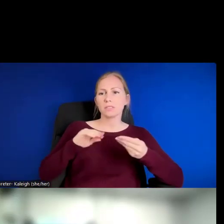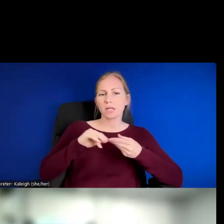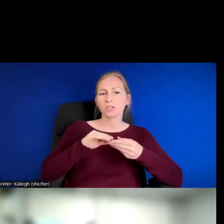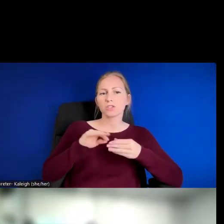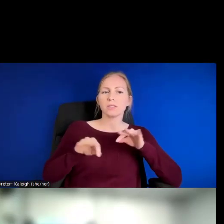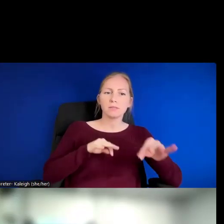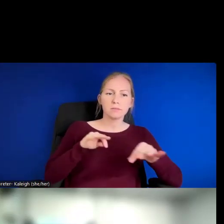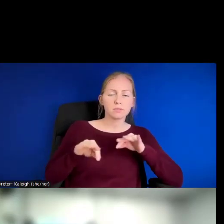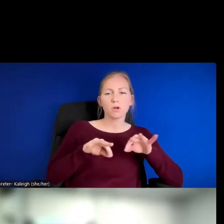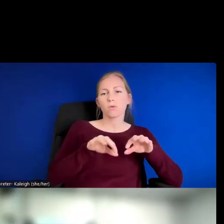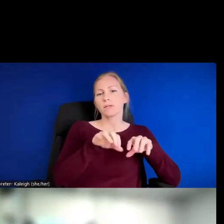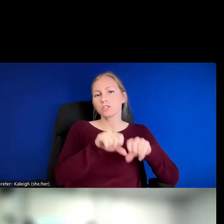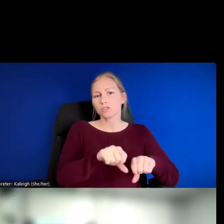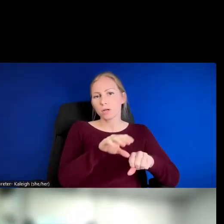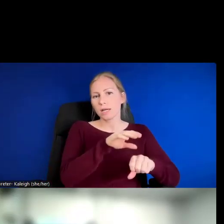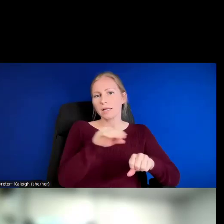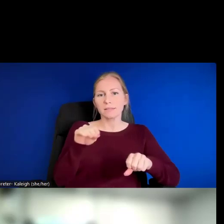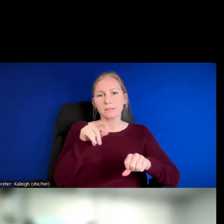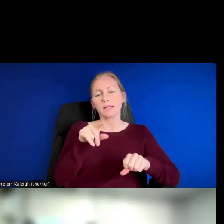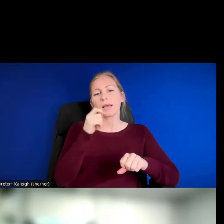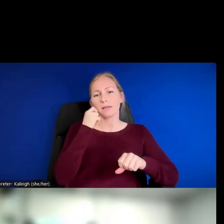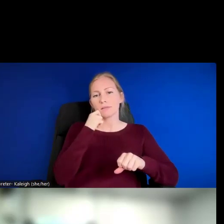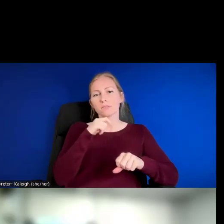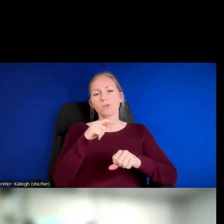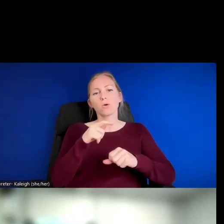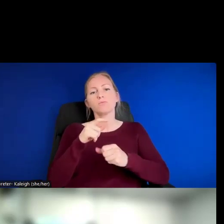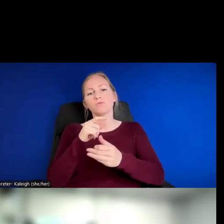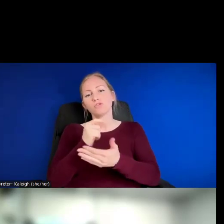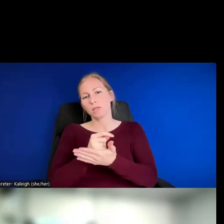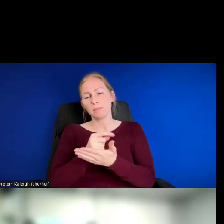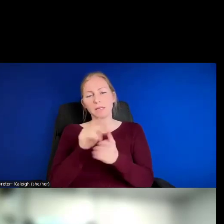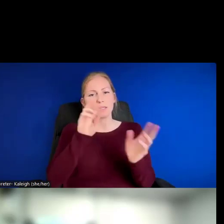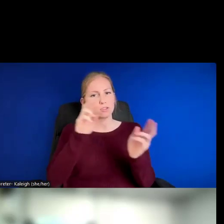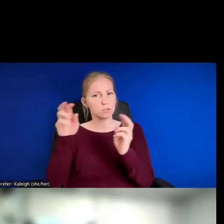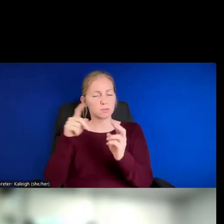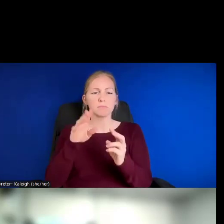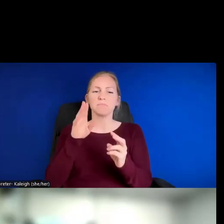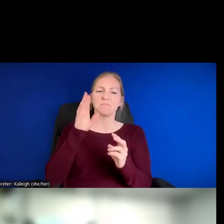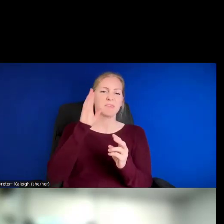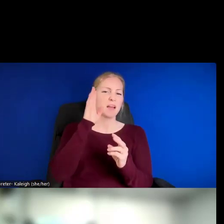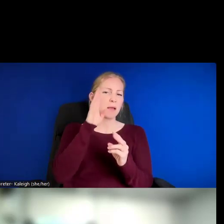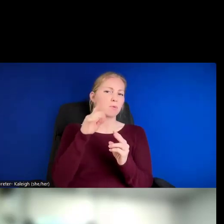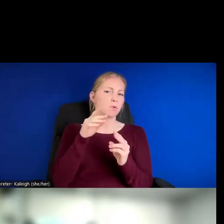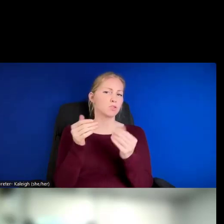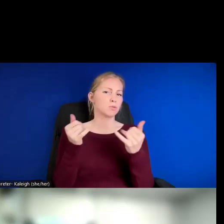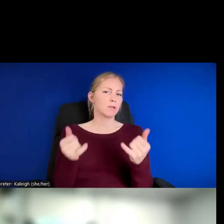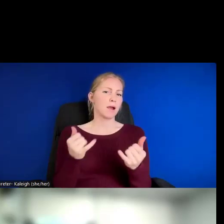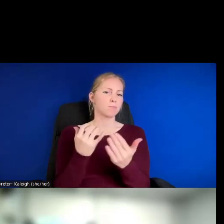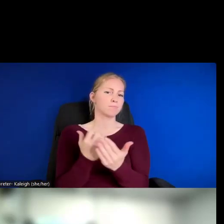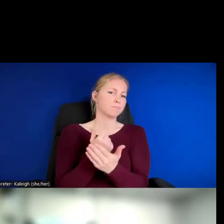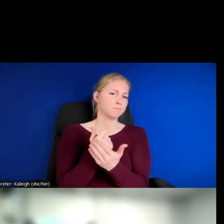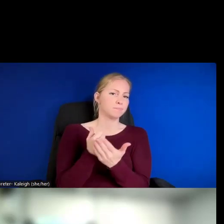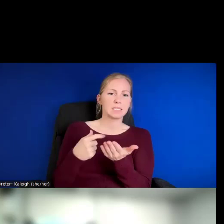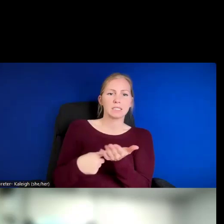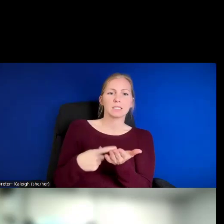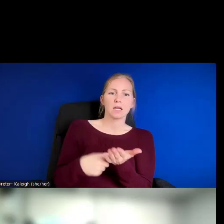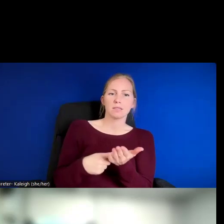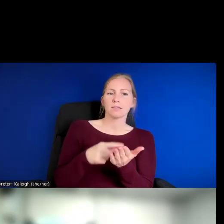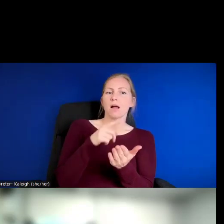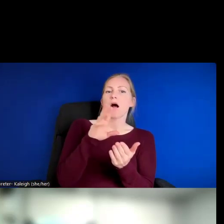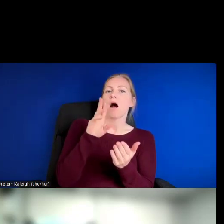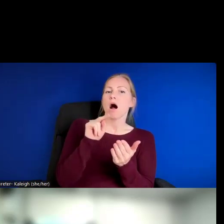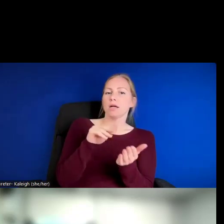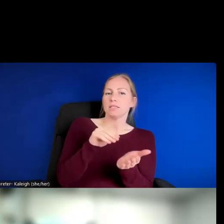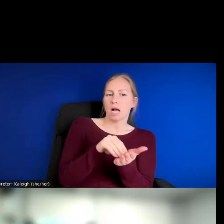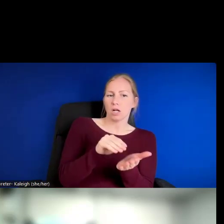restraint and care and treatment issues there, I am going to talk about undocumented and authorized